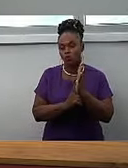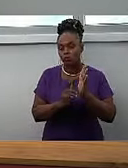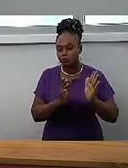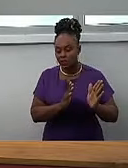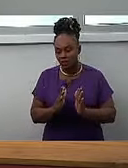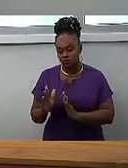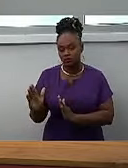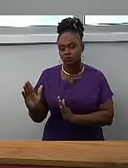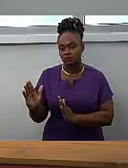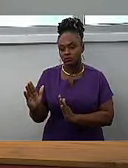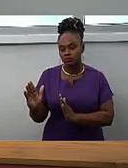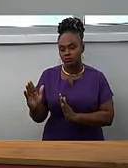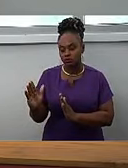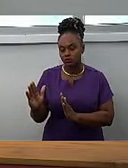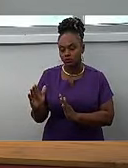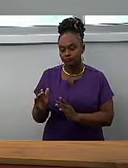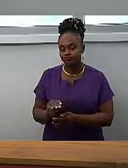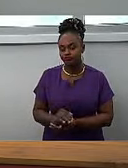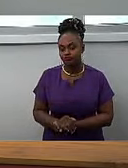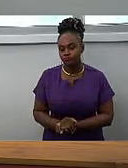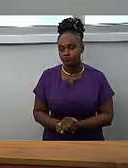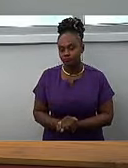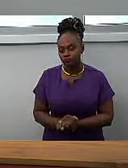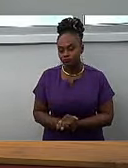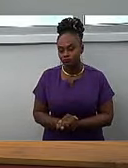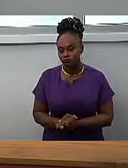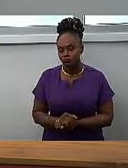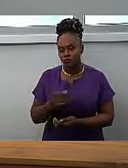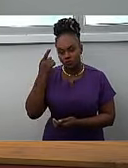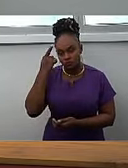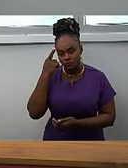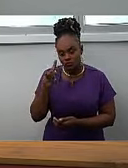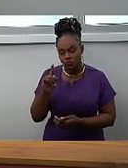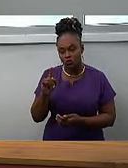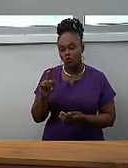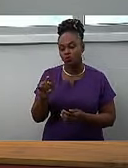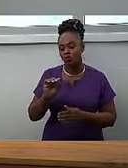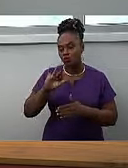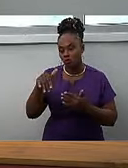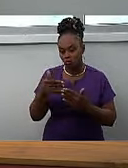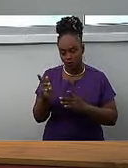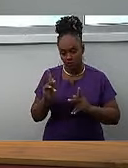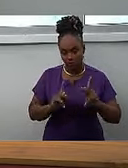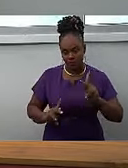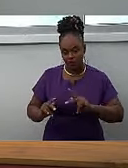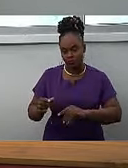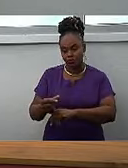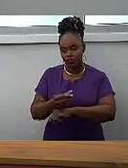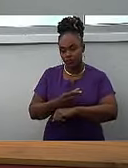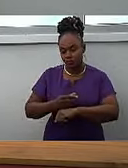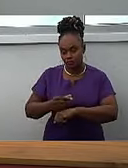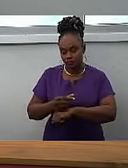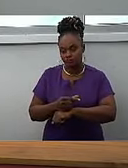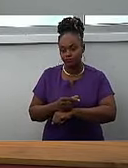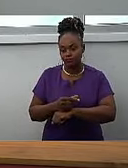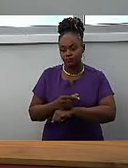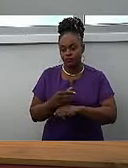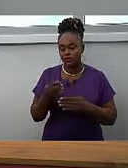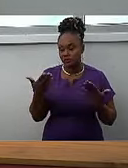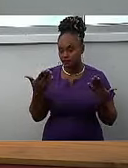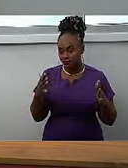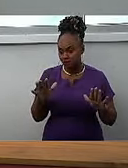concerns and priorities of our diverse citizenry. Having recognized the importance